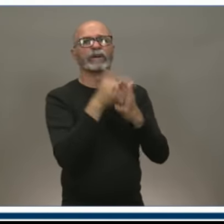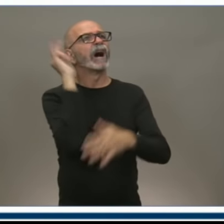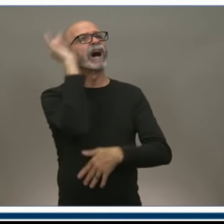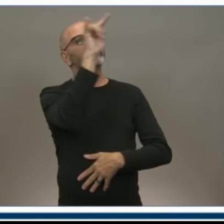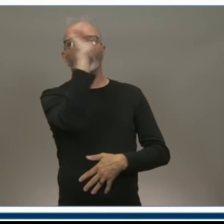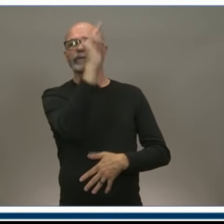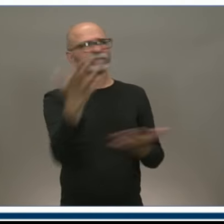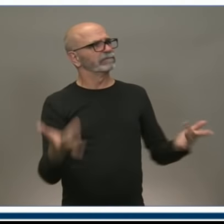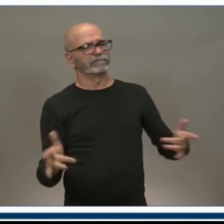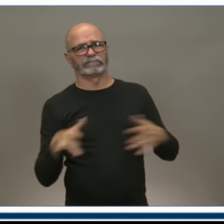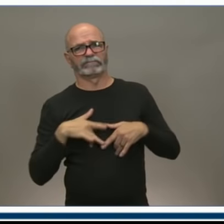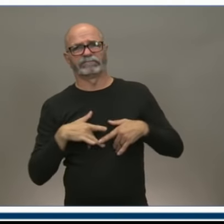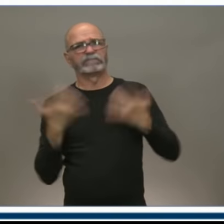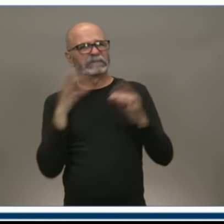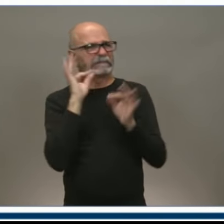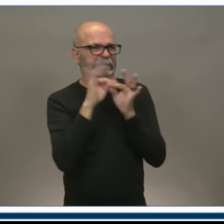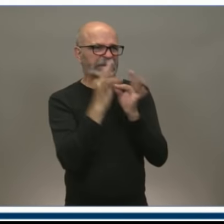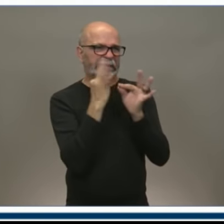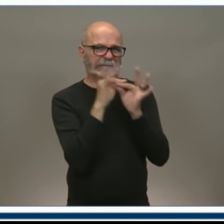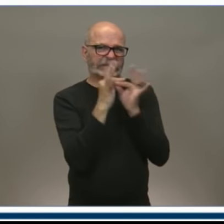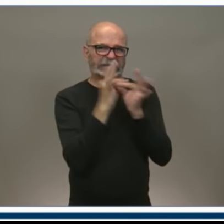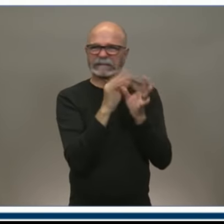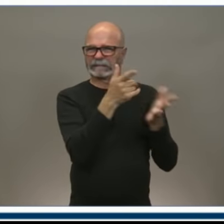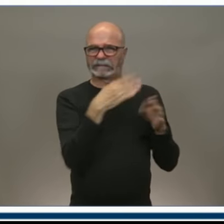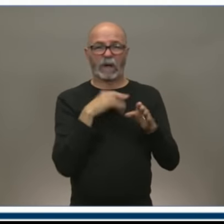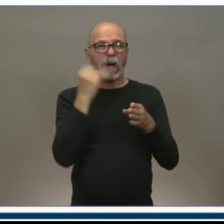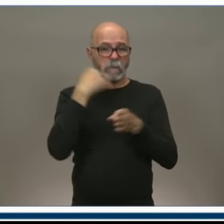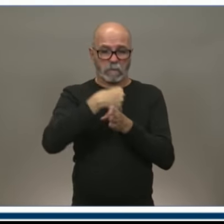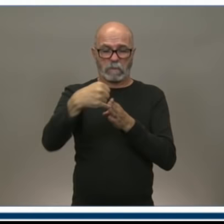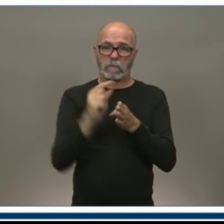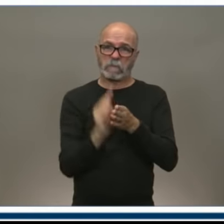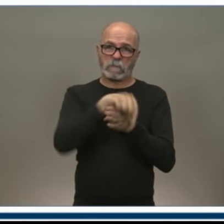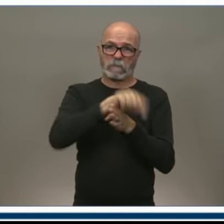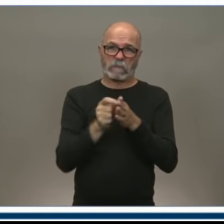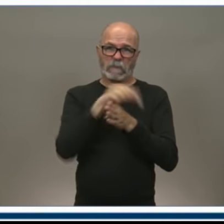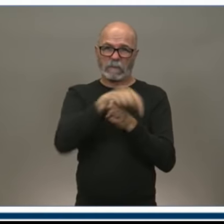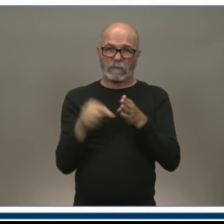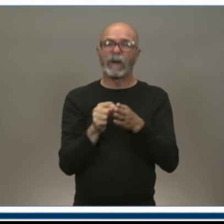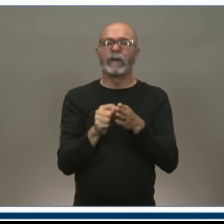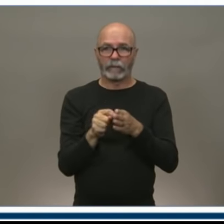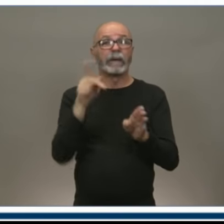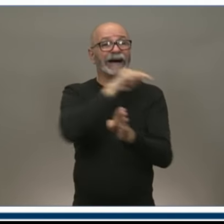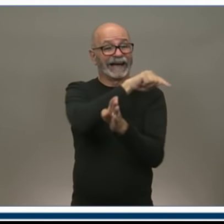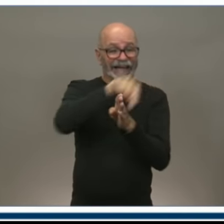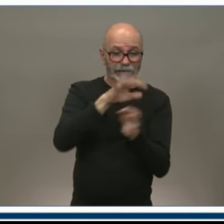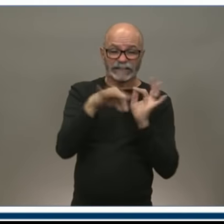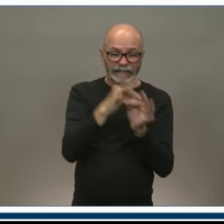border entry. We've looked at this and certainly testing all the entrants in